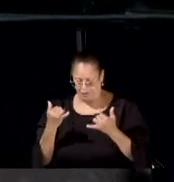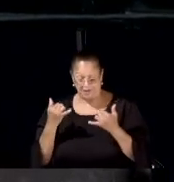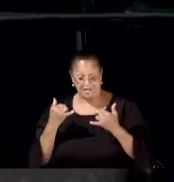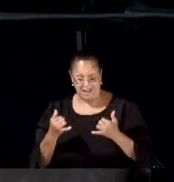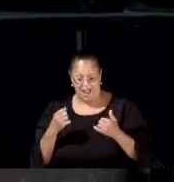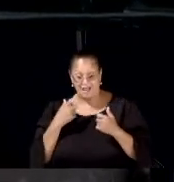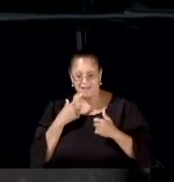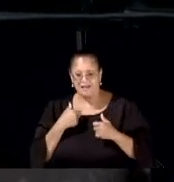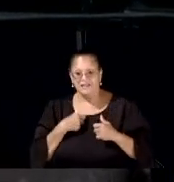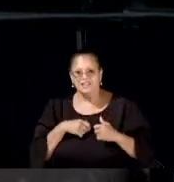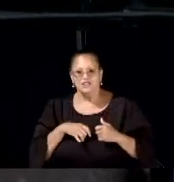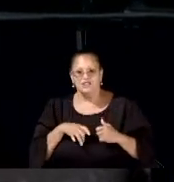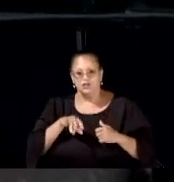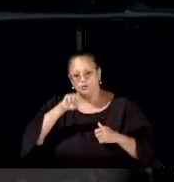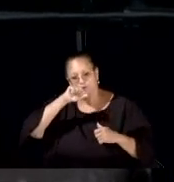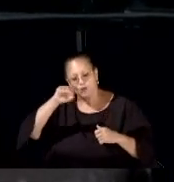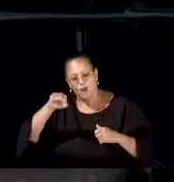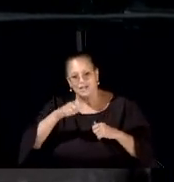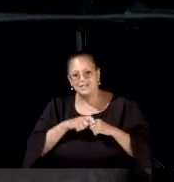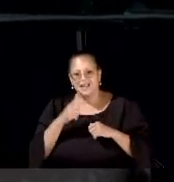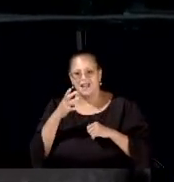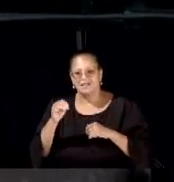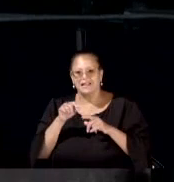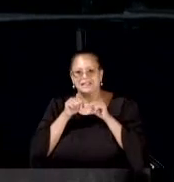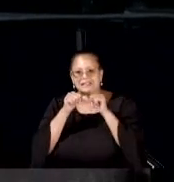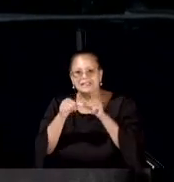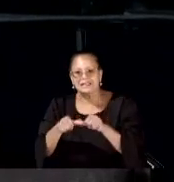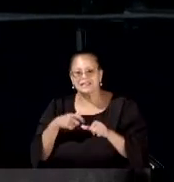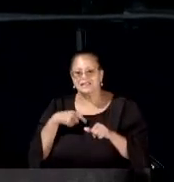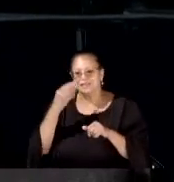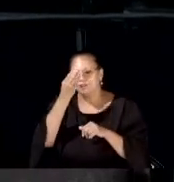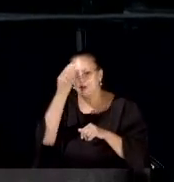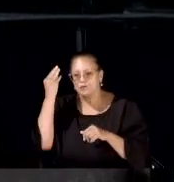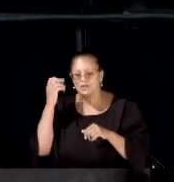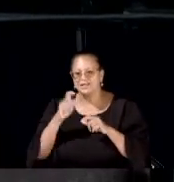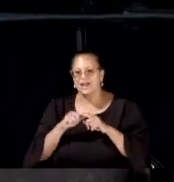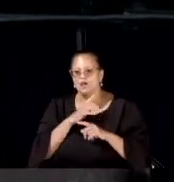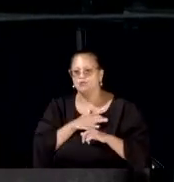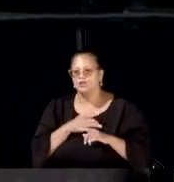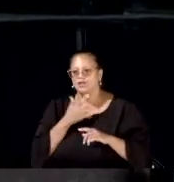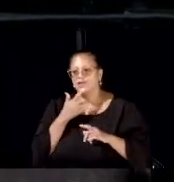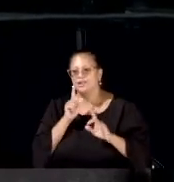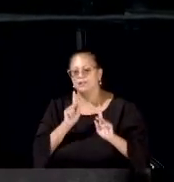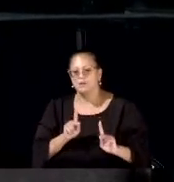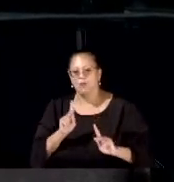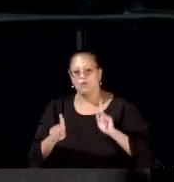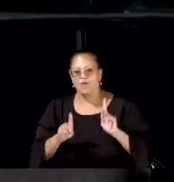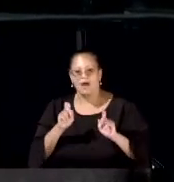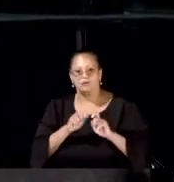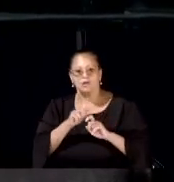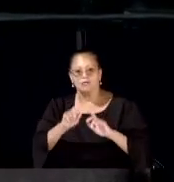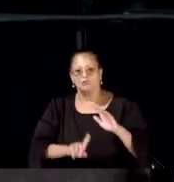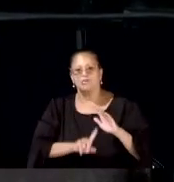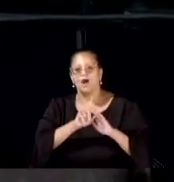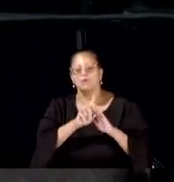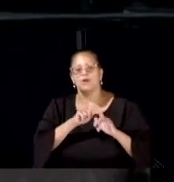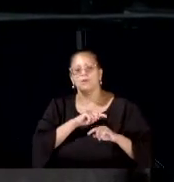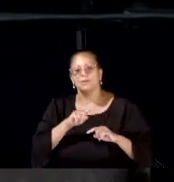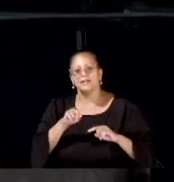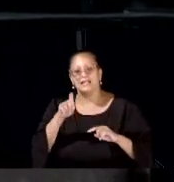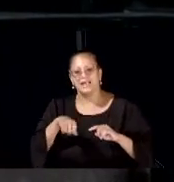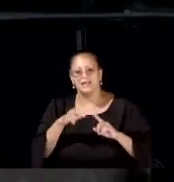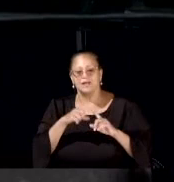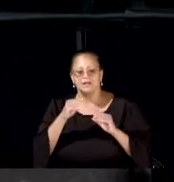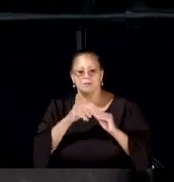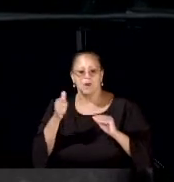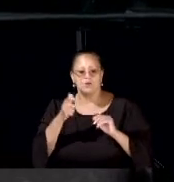the nostalgia and enjoy the endless memories we made. Appreciate the people who were there for us when we needed them the most, and be proud